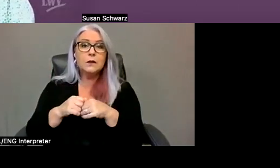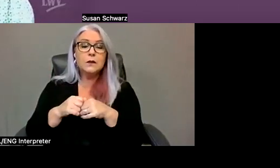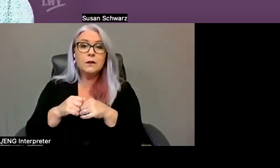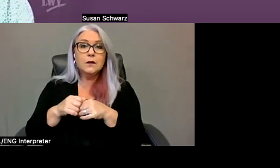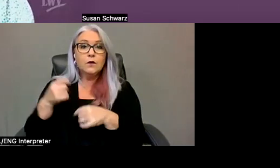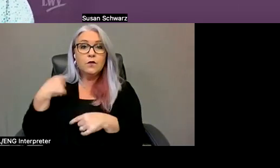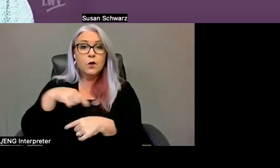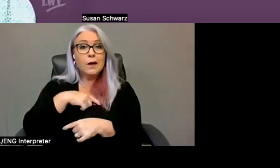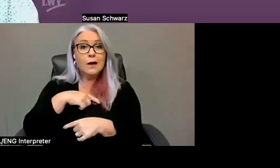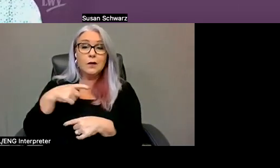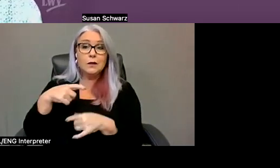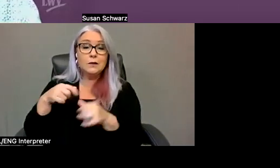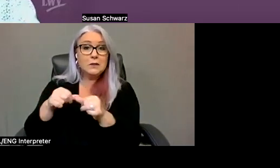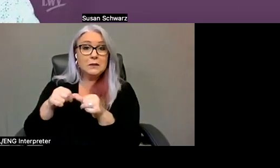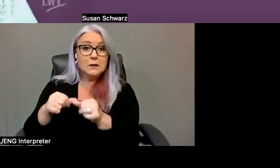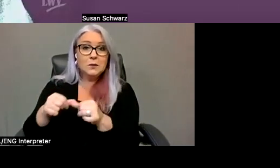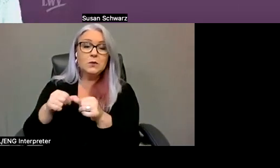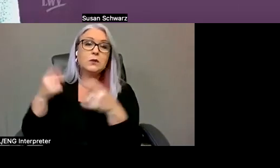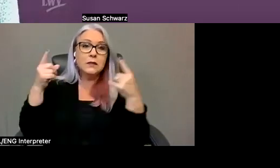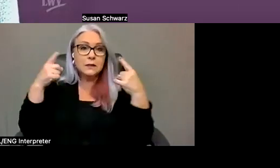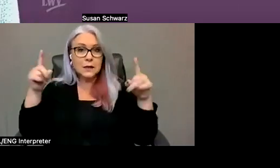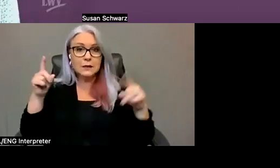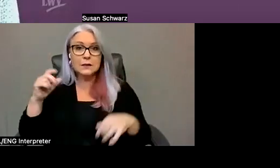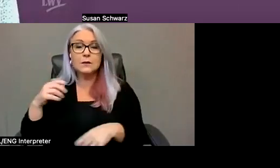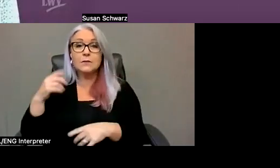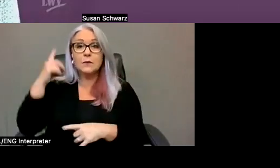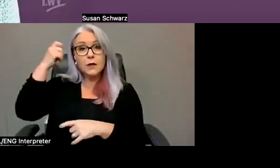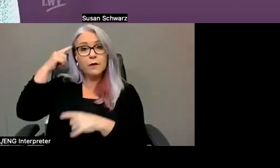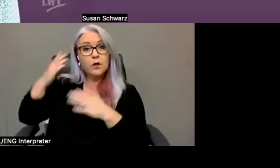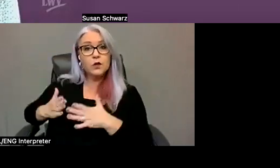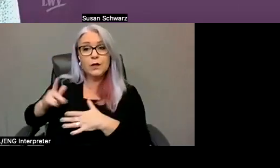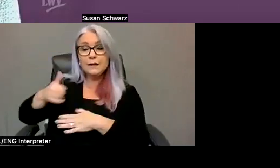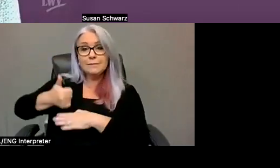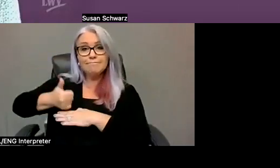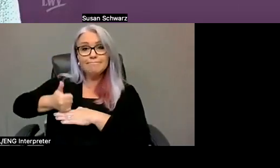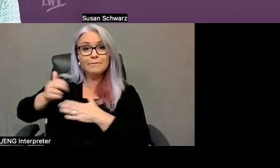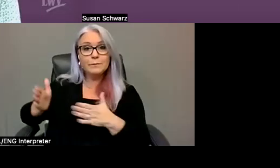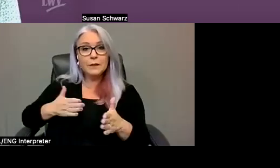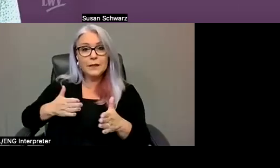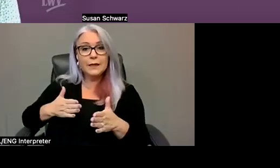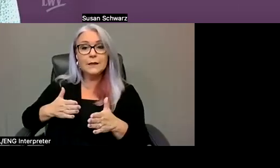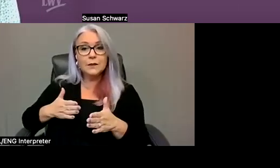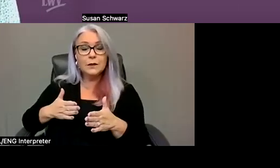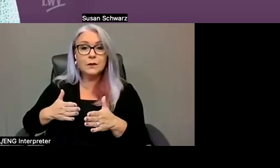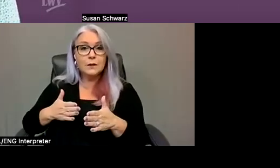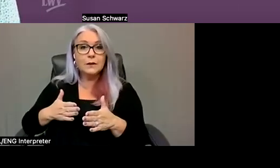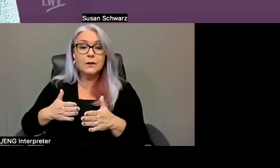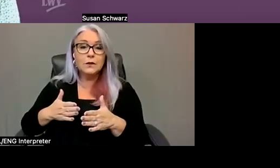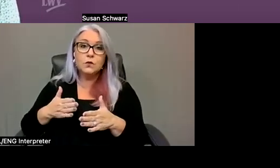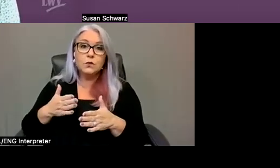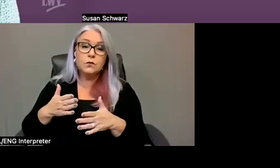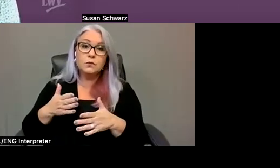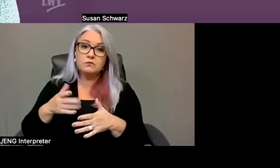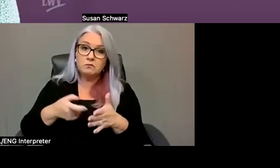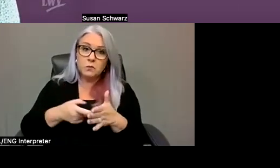the village. And as you may or may not know, the governor had put forth a plan to essentially mandate